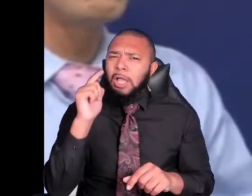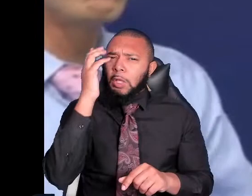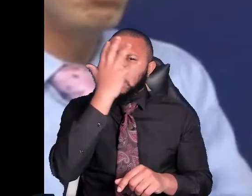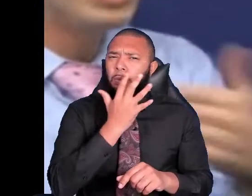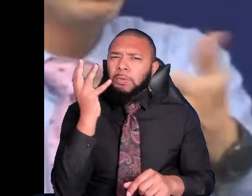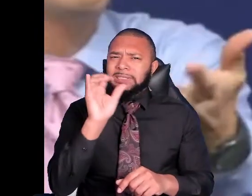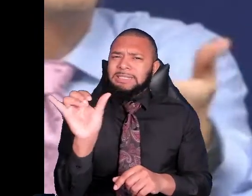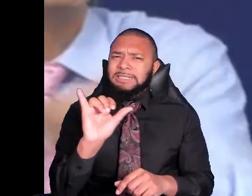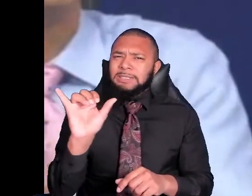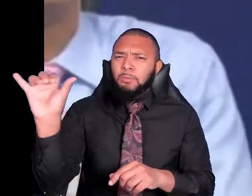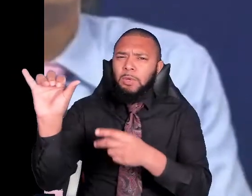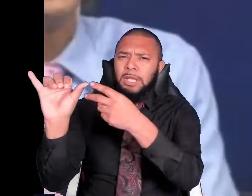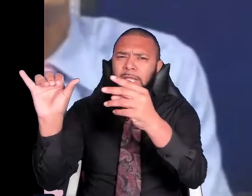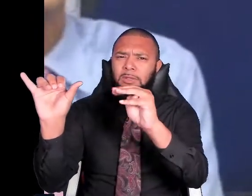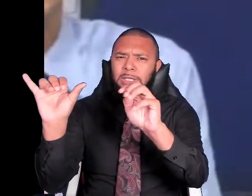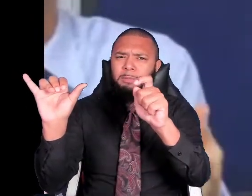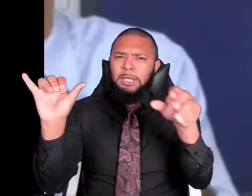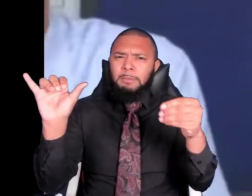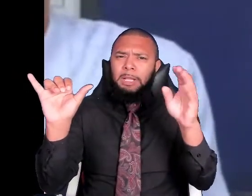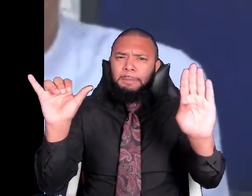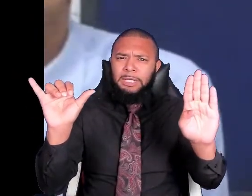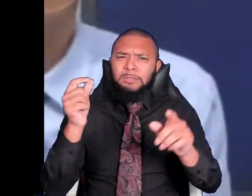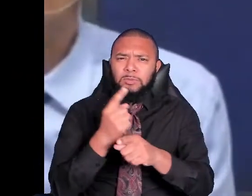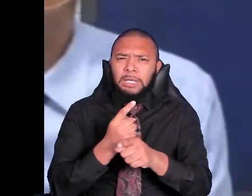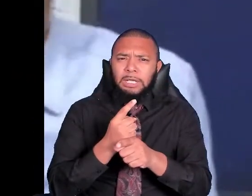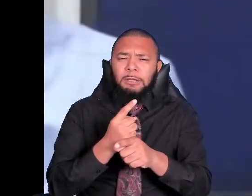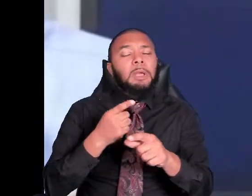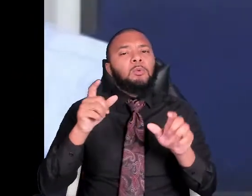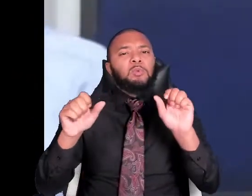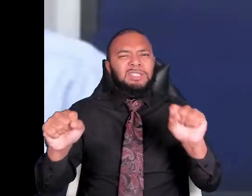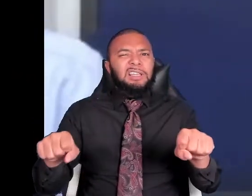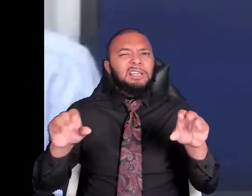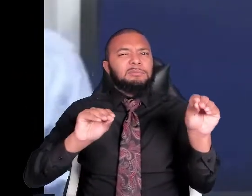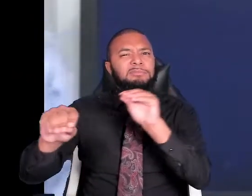format, but we know how to change that pretty easily.